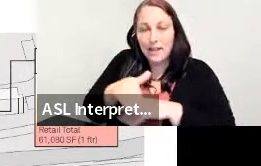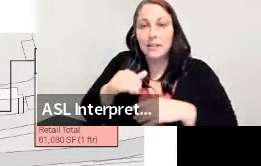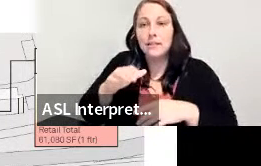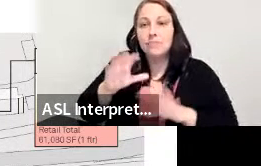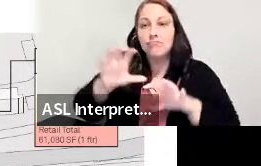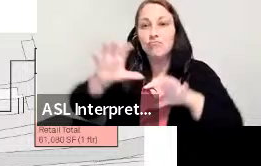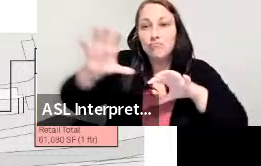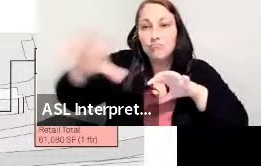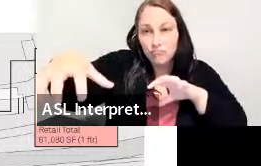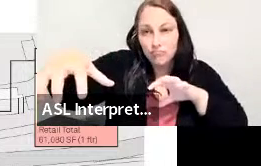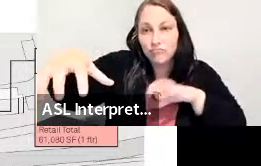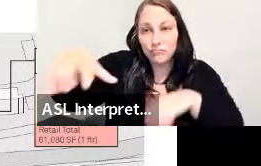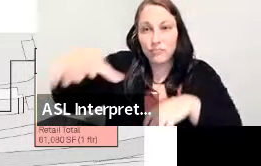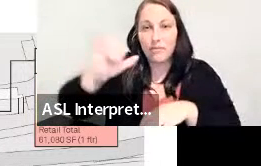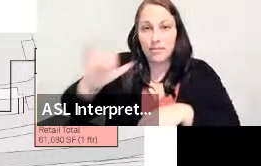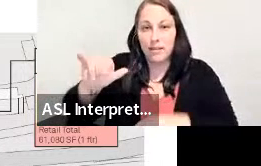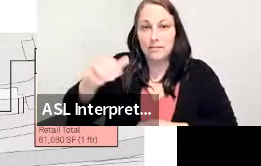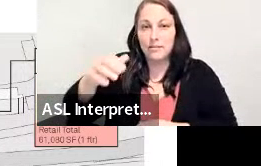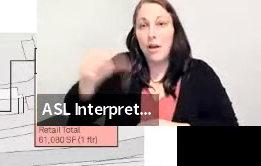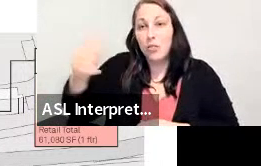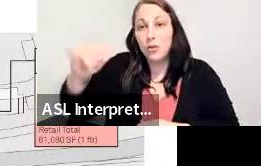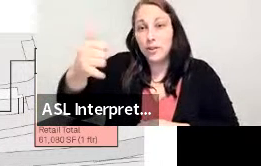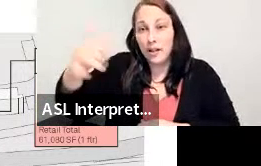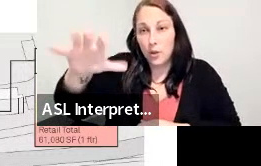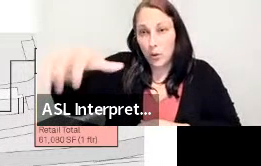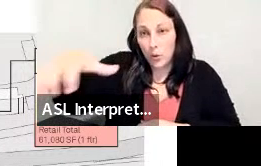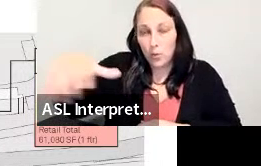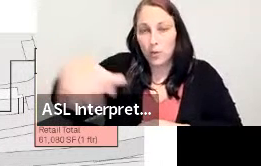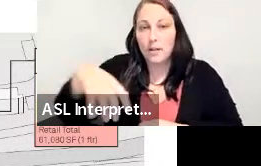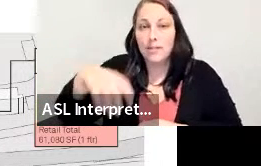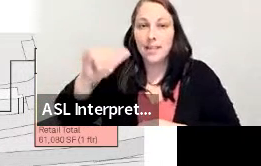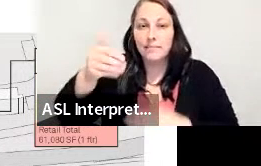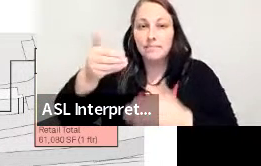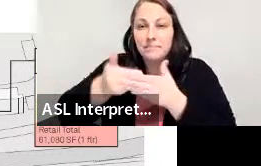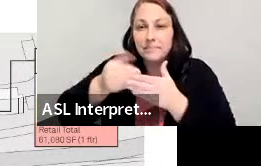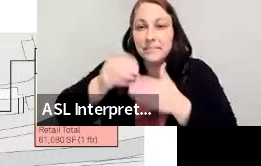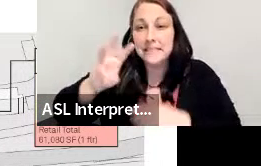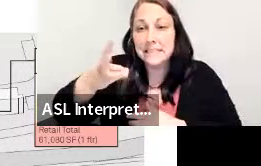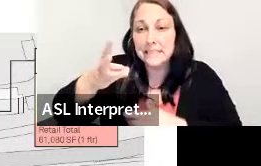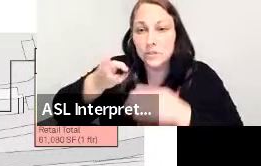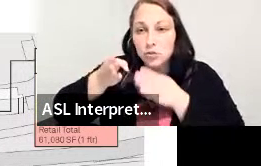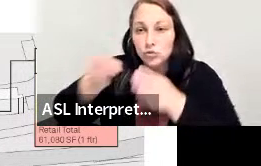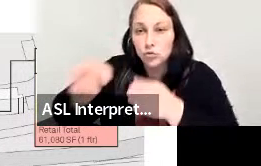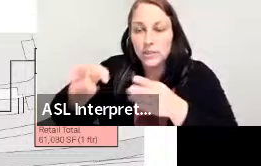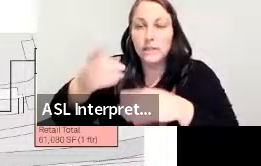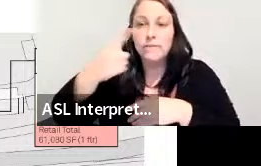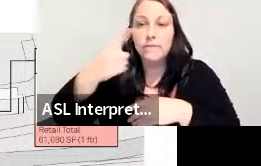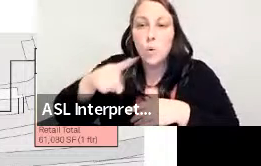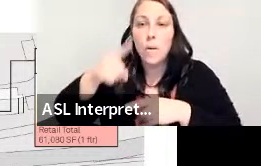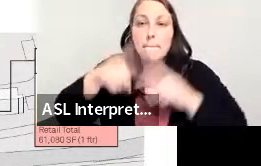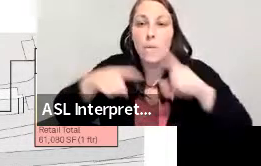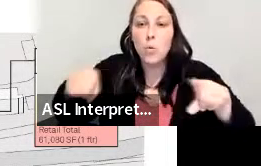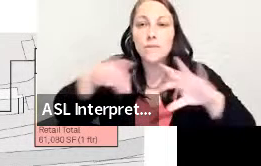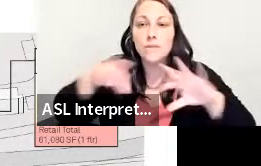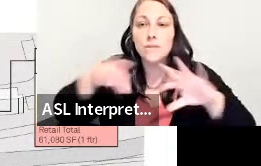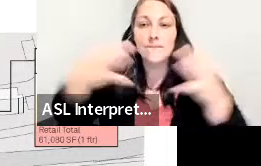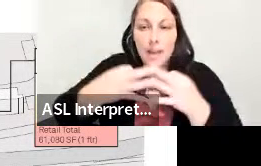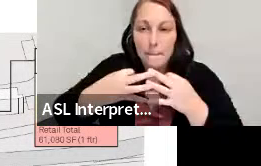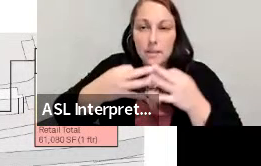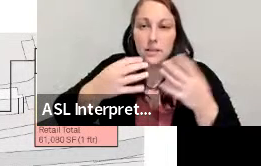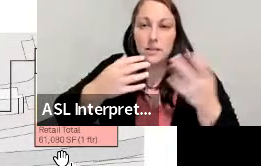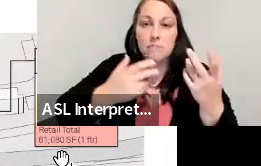development, multifamily over retail mixed use building. Quick question. Yeah. The Parcel